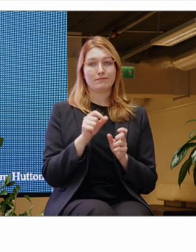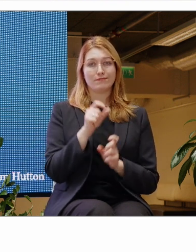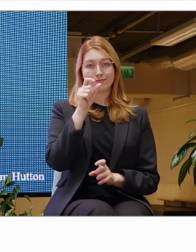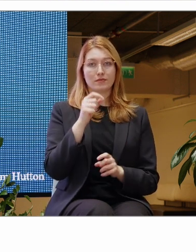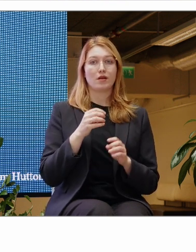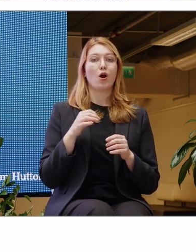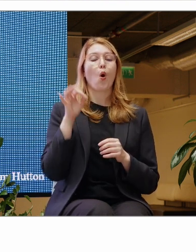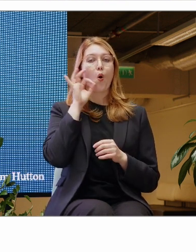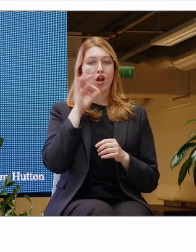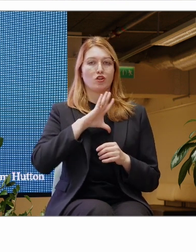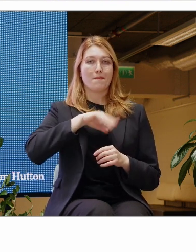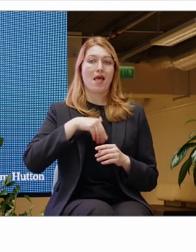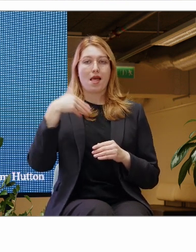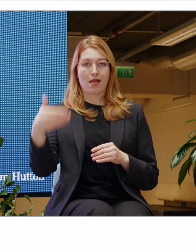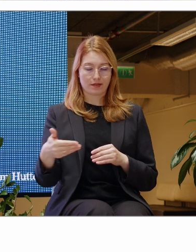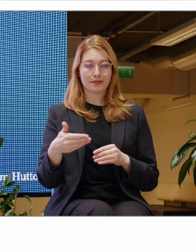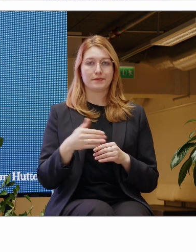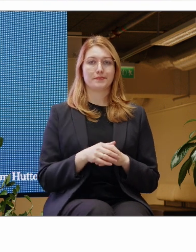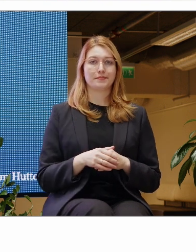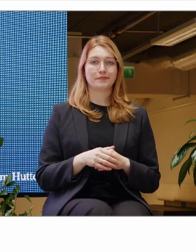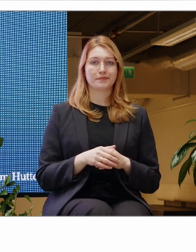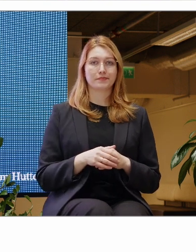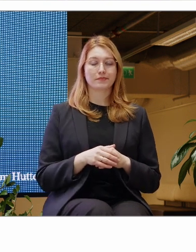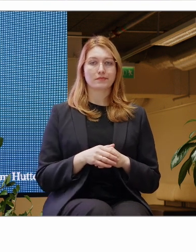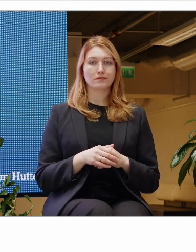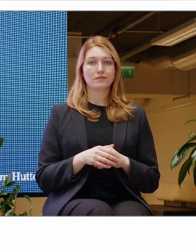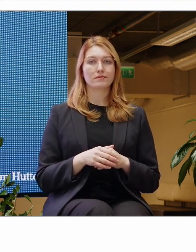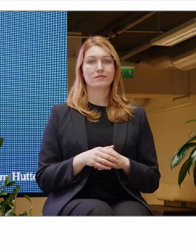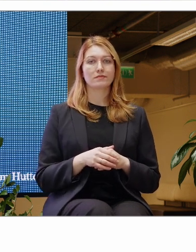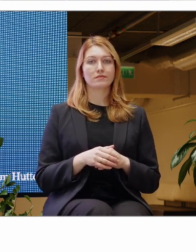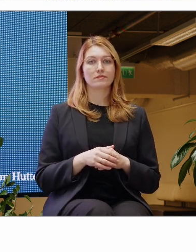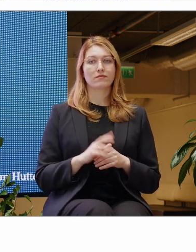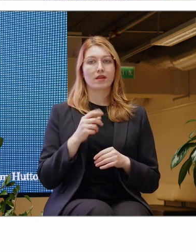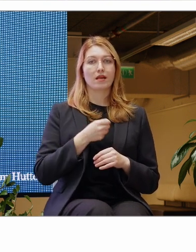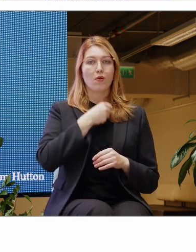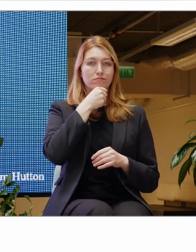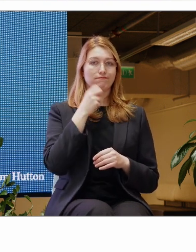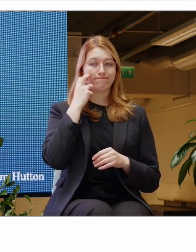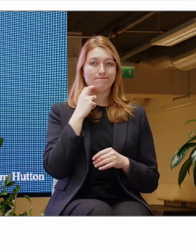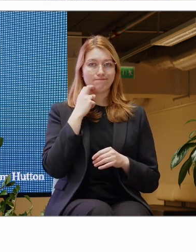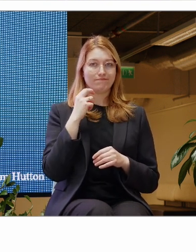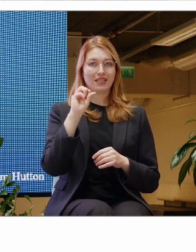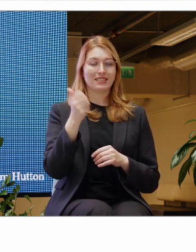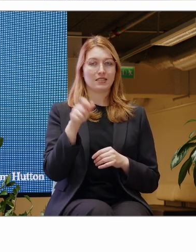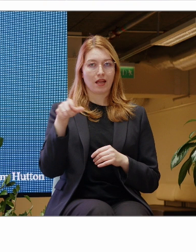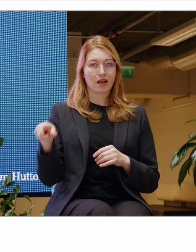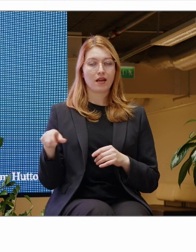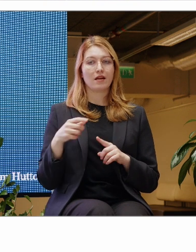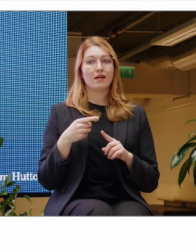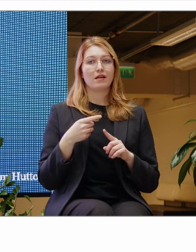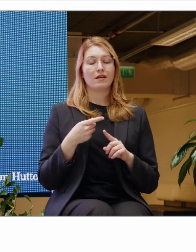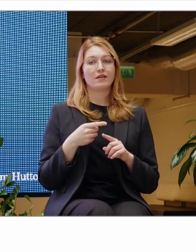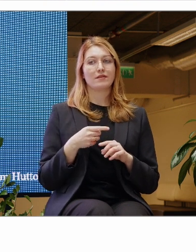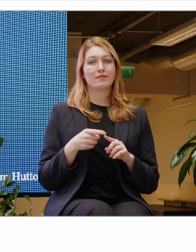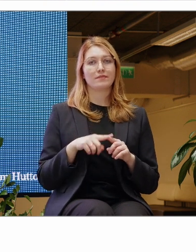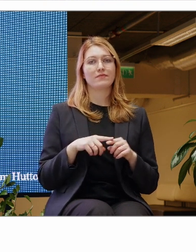the orange is afterwards, is that the older designers only went up 30%.